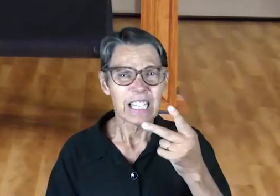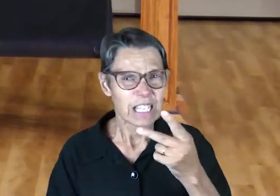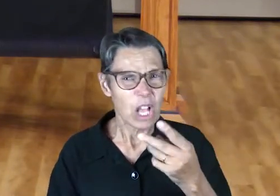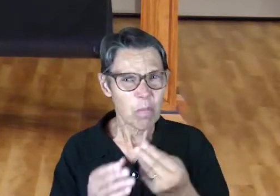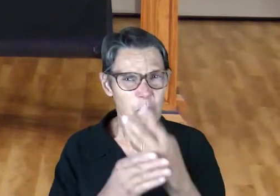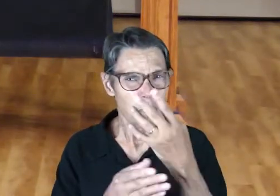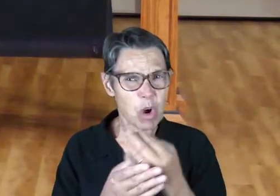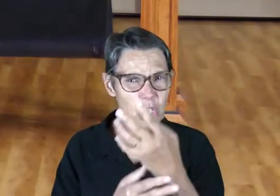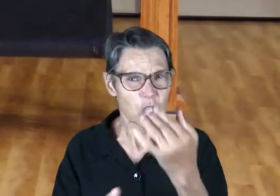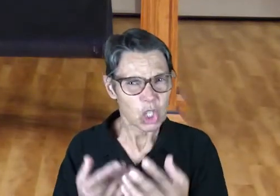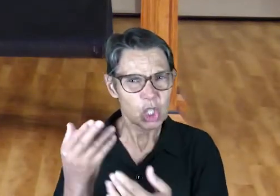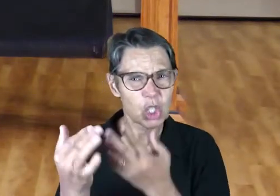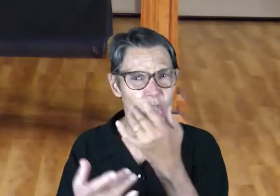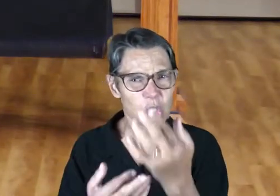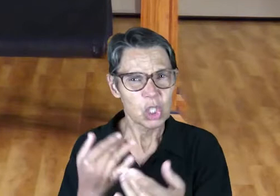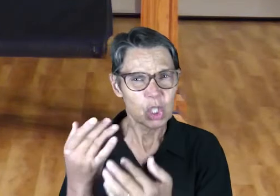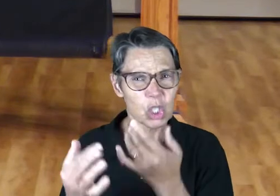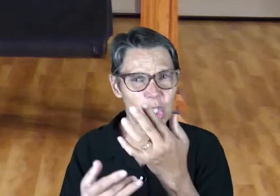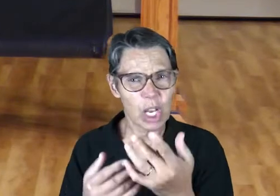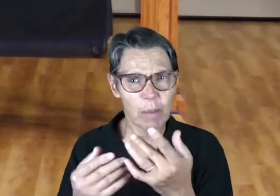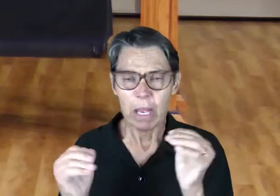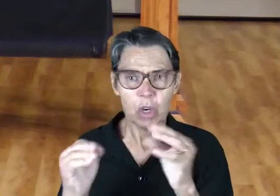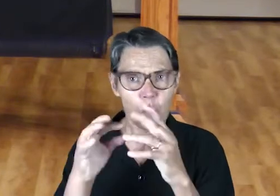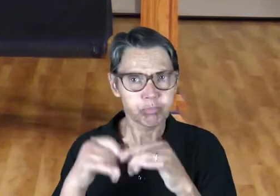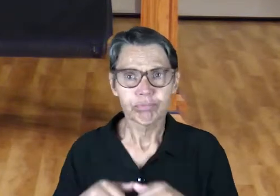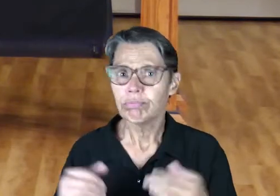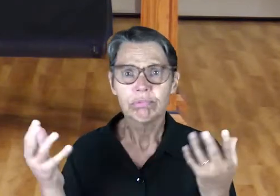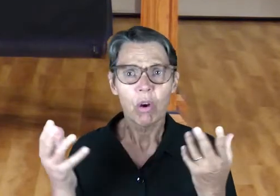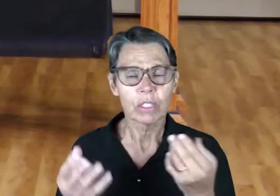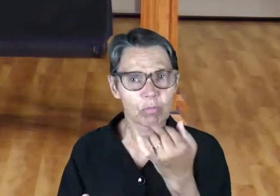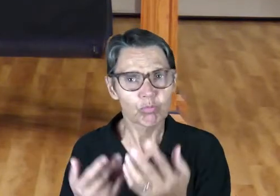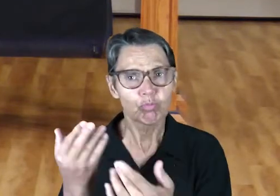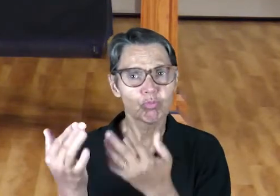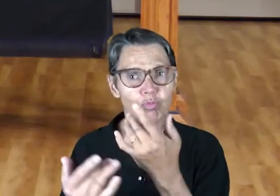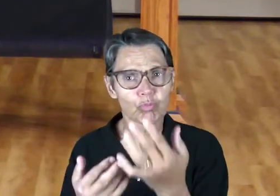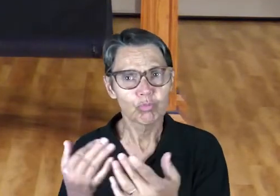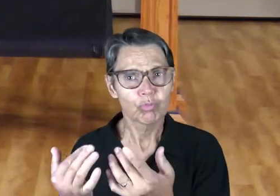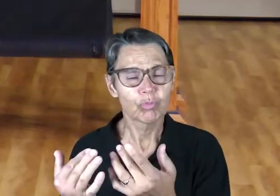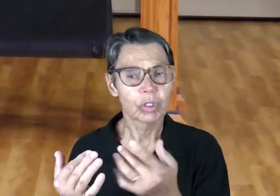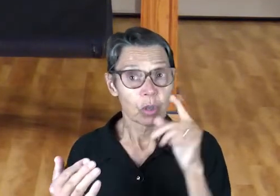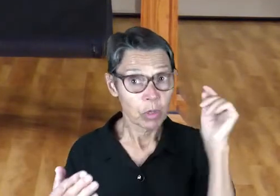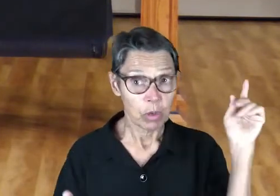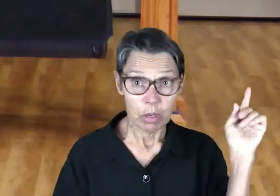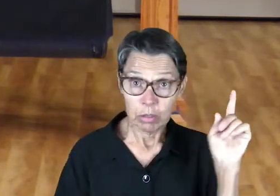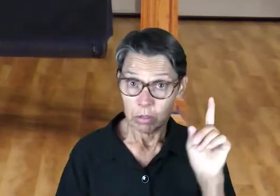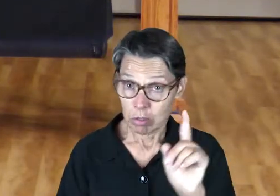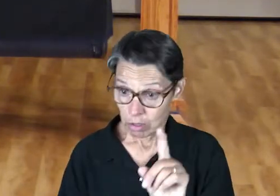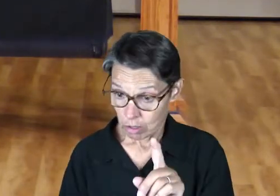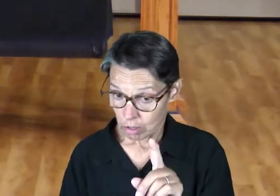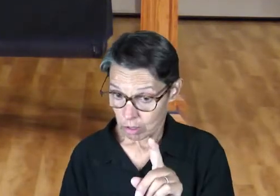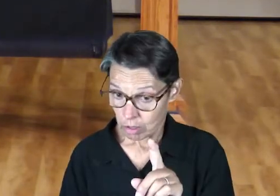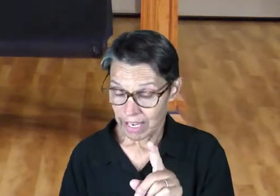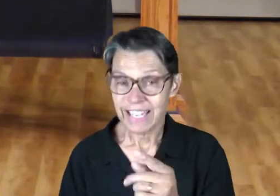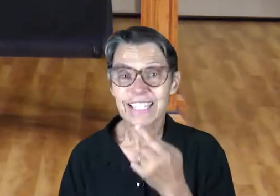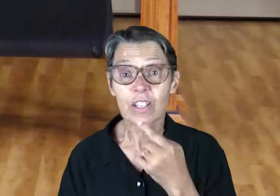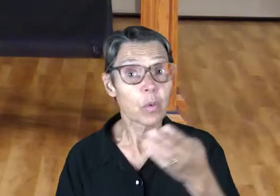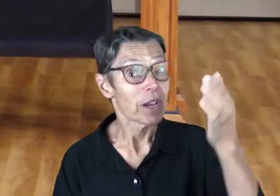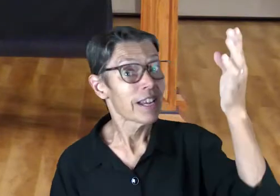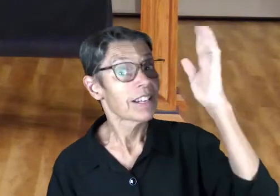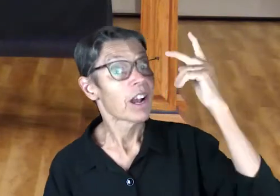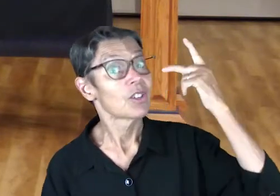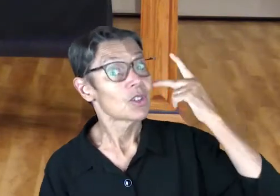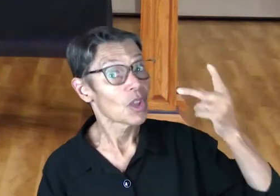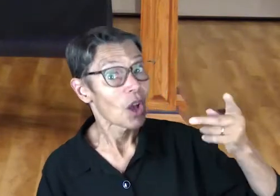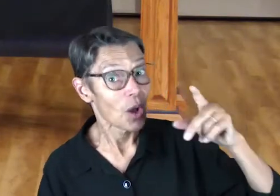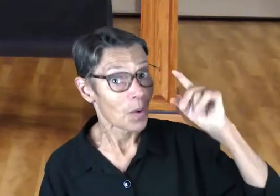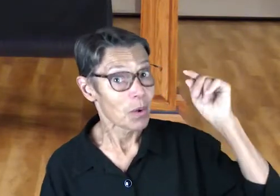not being consumed. It's on fire, but it's not being consumed. And so he walks over to see, and it says, and when God saw that